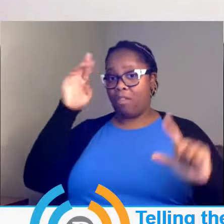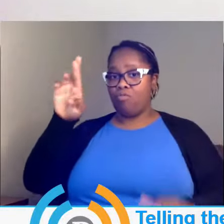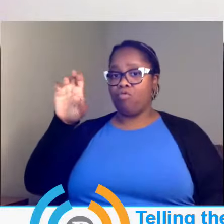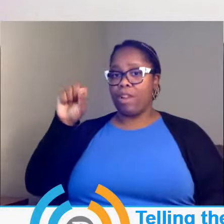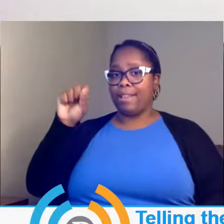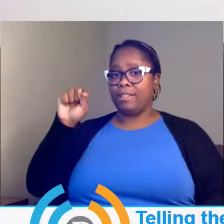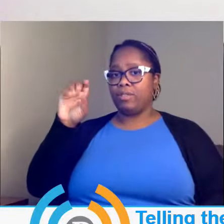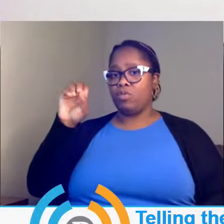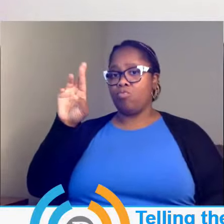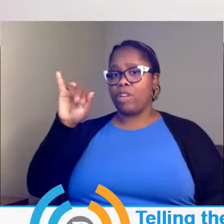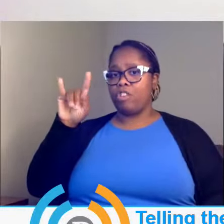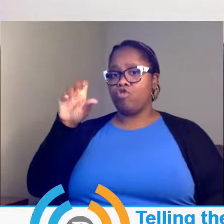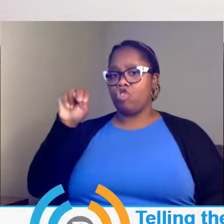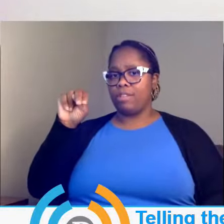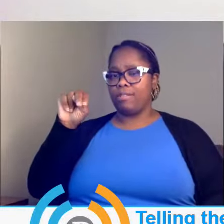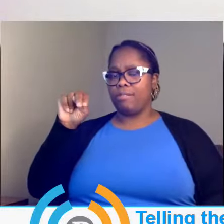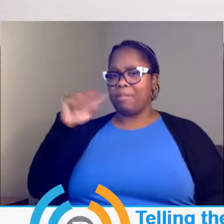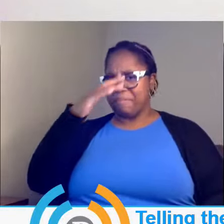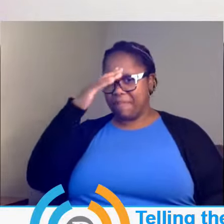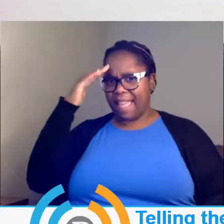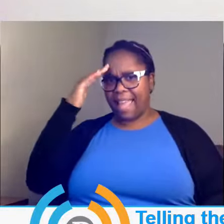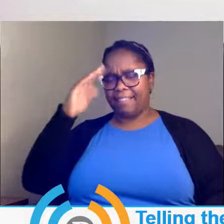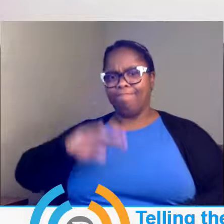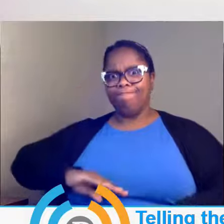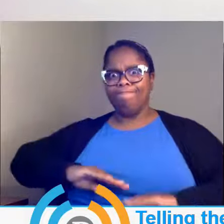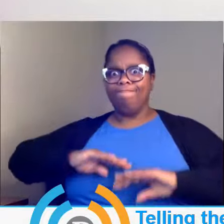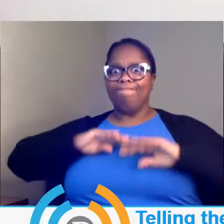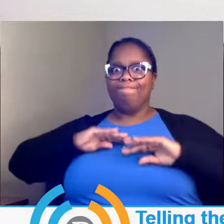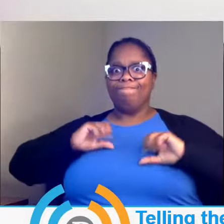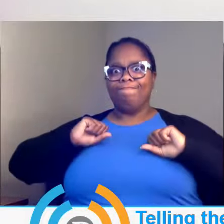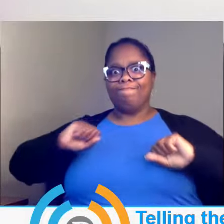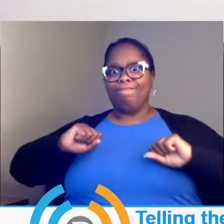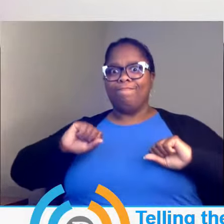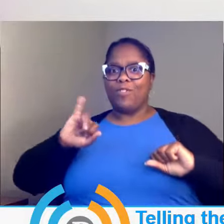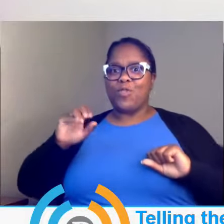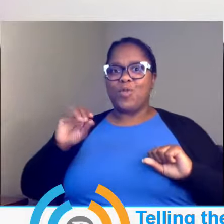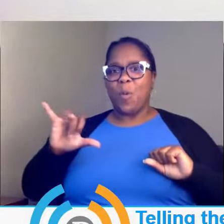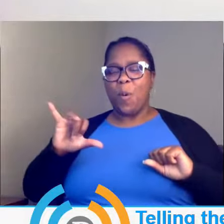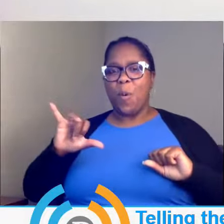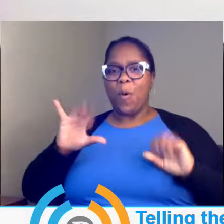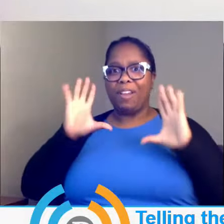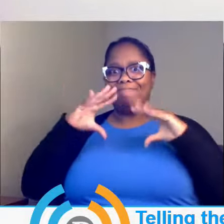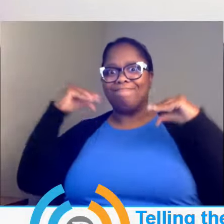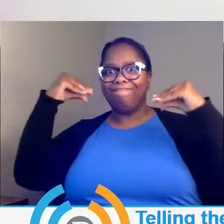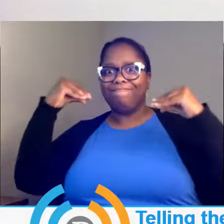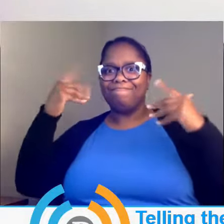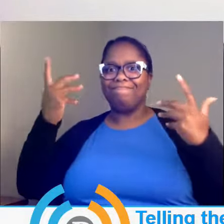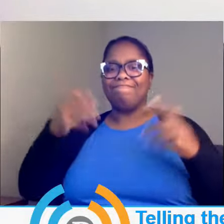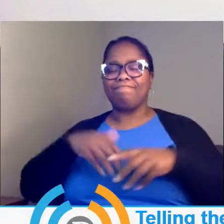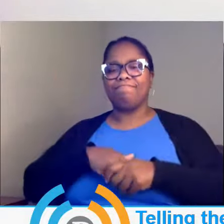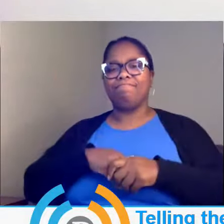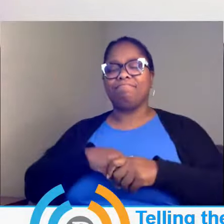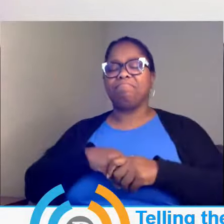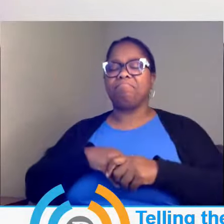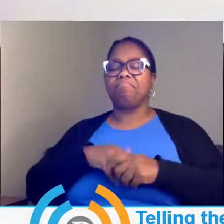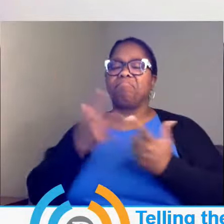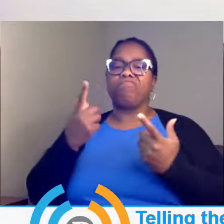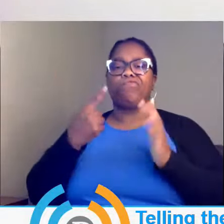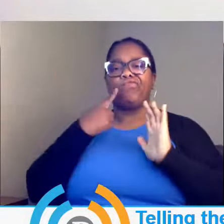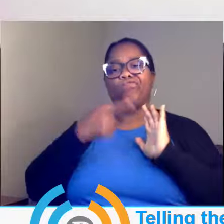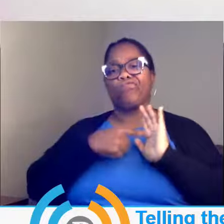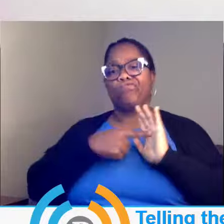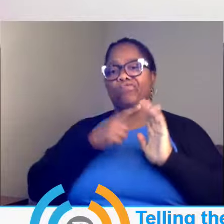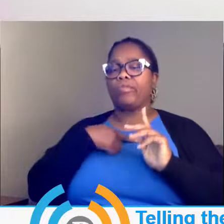Like Black fullness and Black joy. um, like when I wake up and do the things